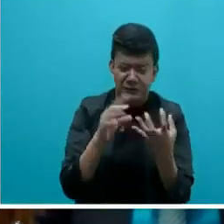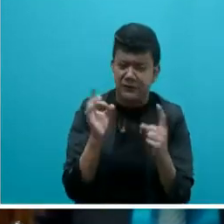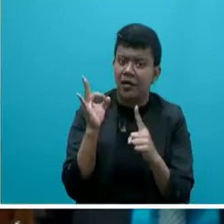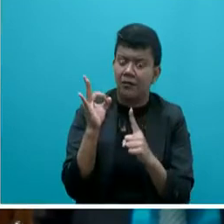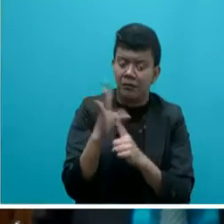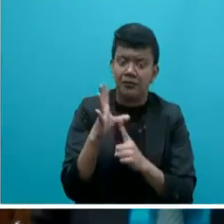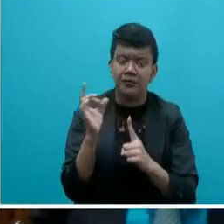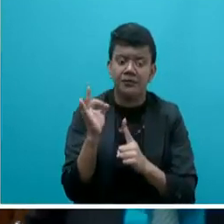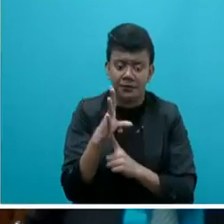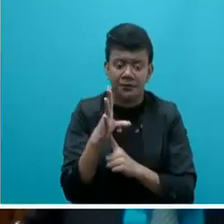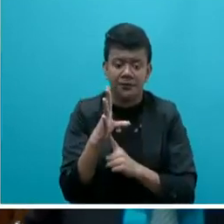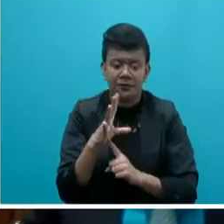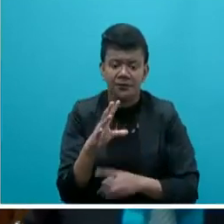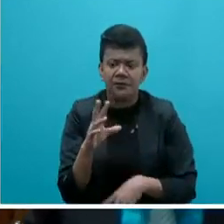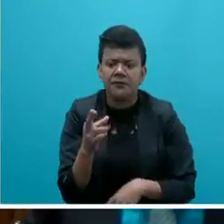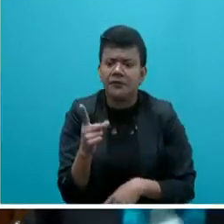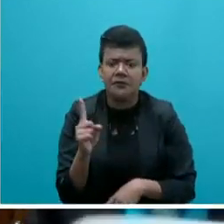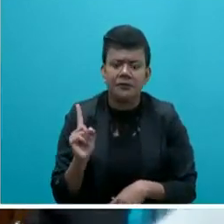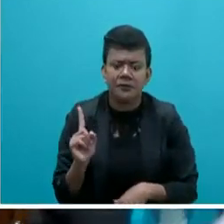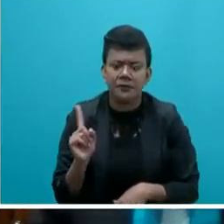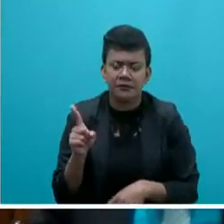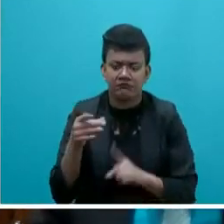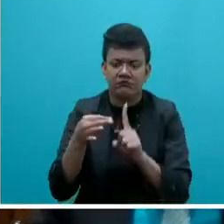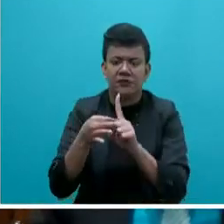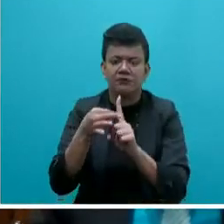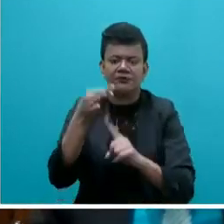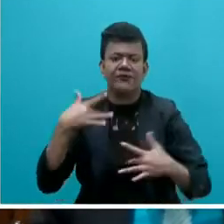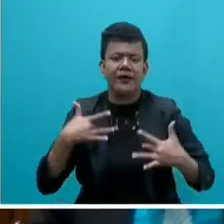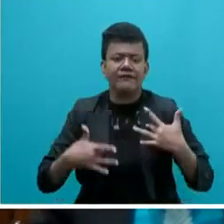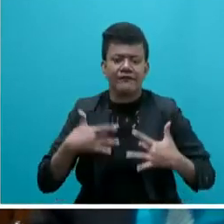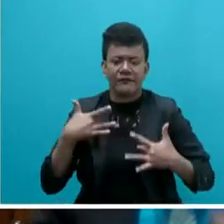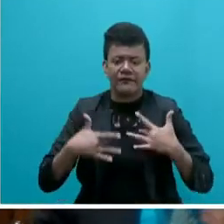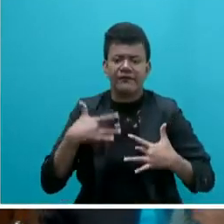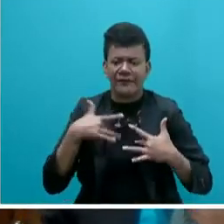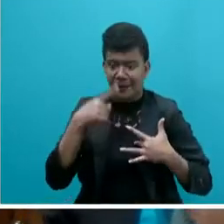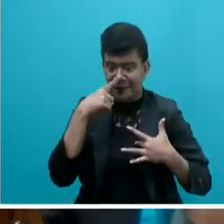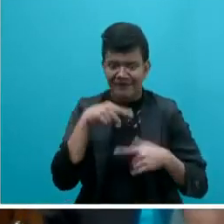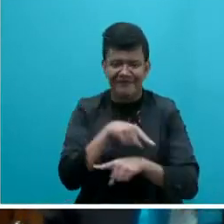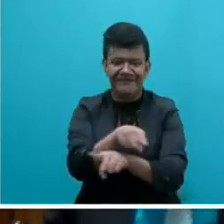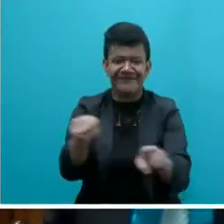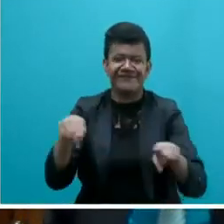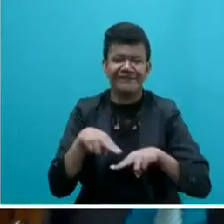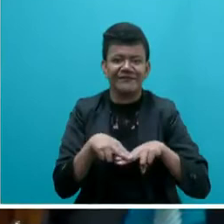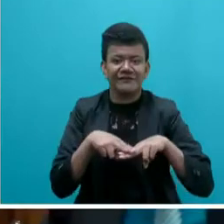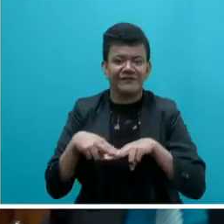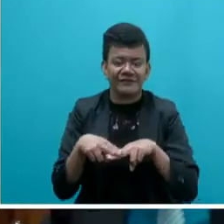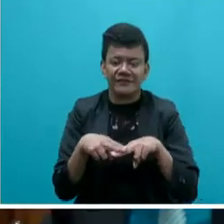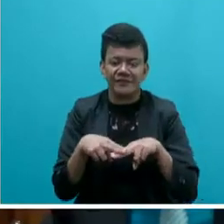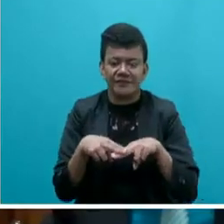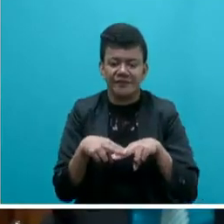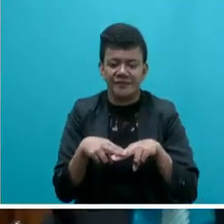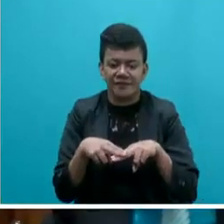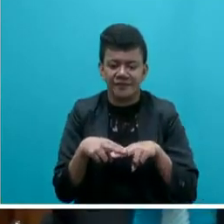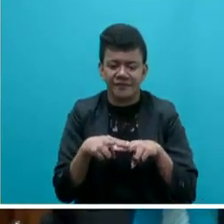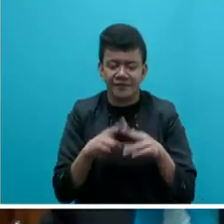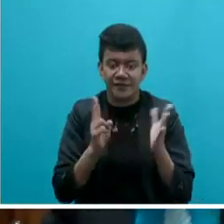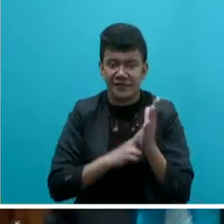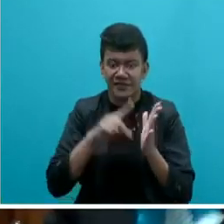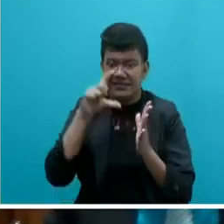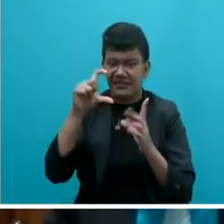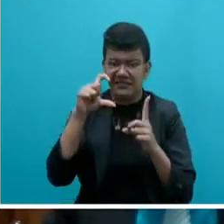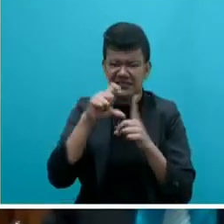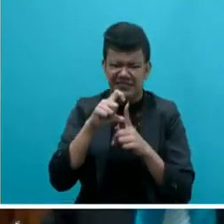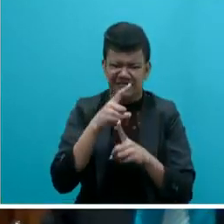nutritional status of the general population. Fiji currently has one of the highest incidence of non-communicable disease in the world.